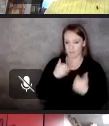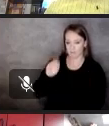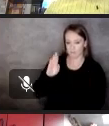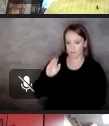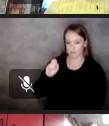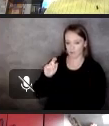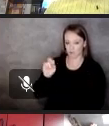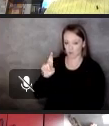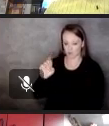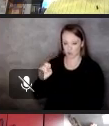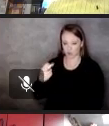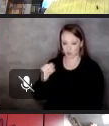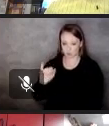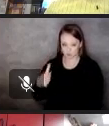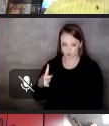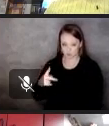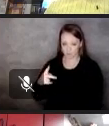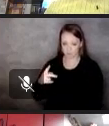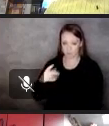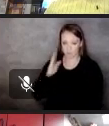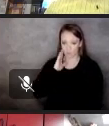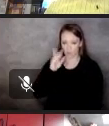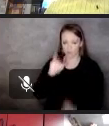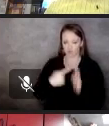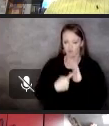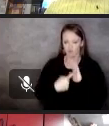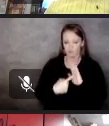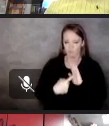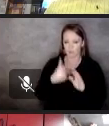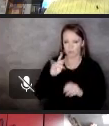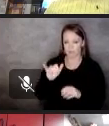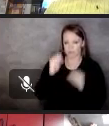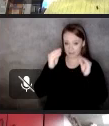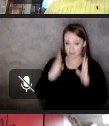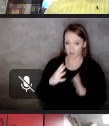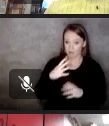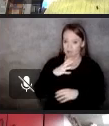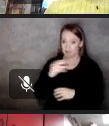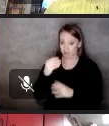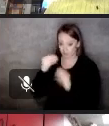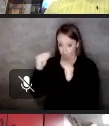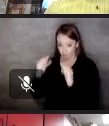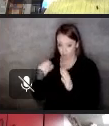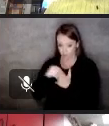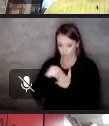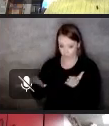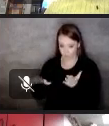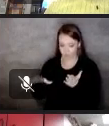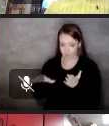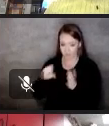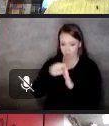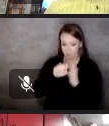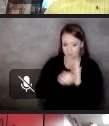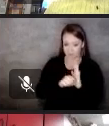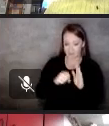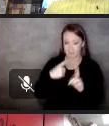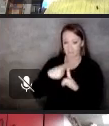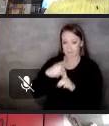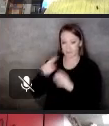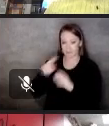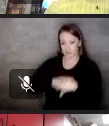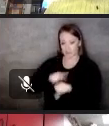Kentucky teachers and students at the state and national level. And with that ambassadorship comes